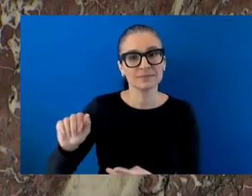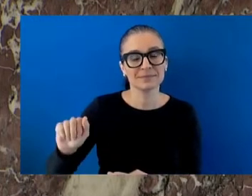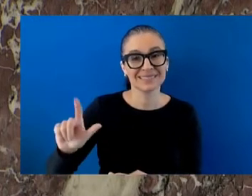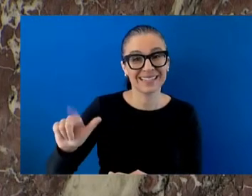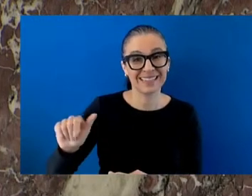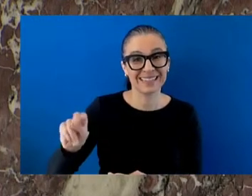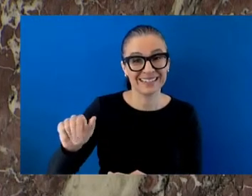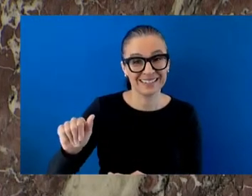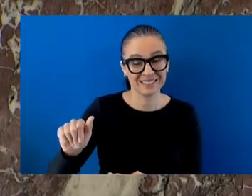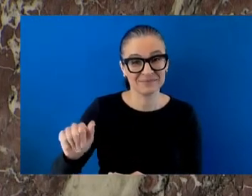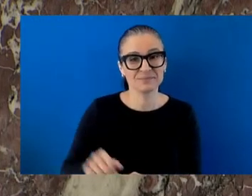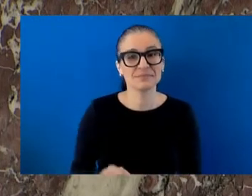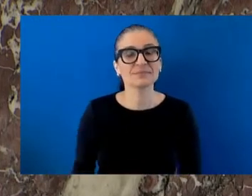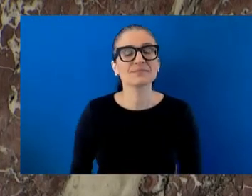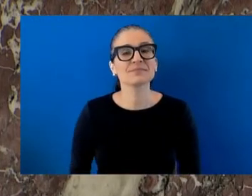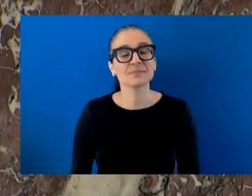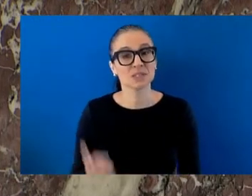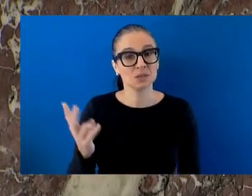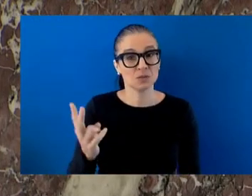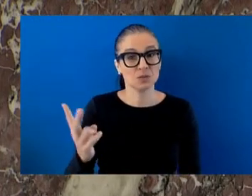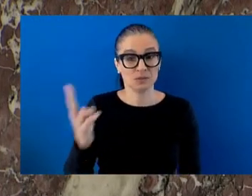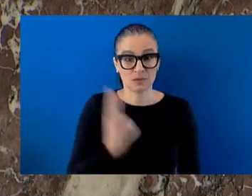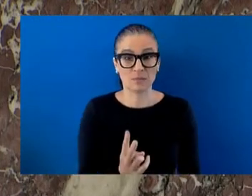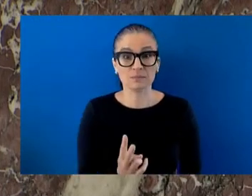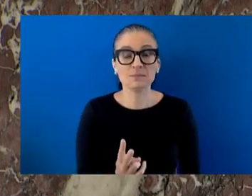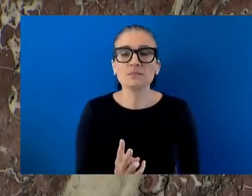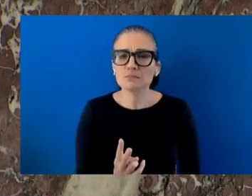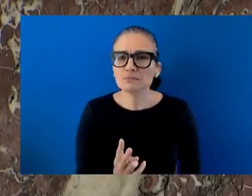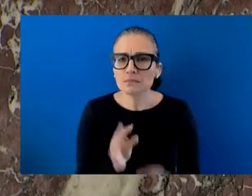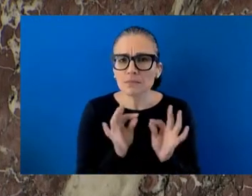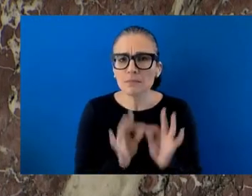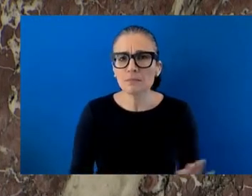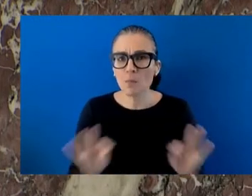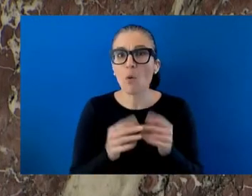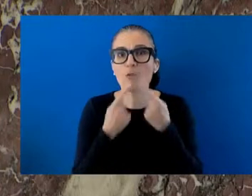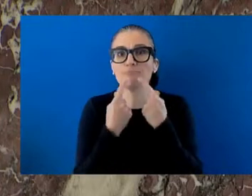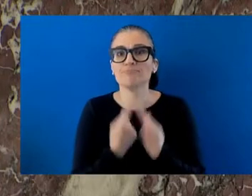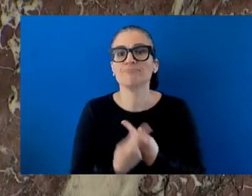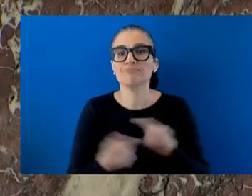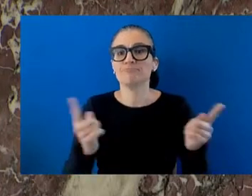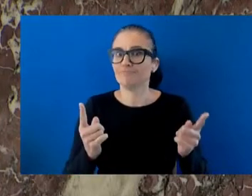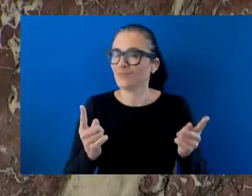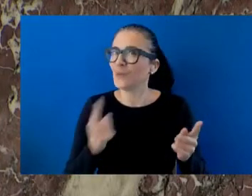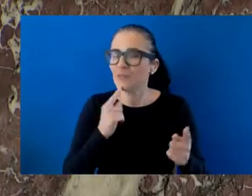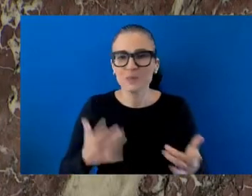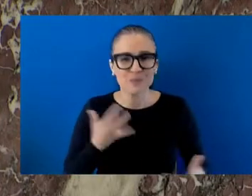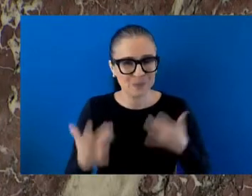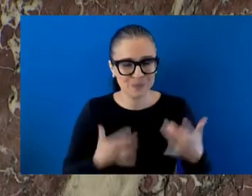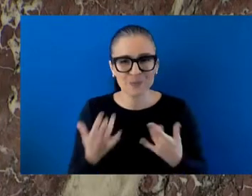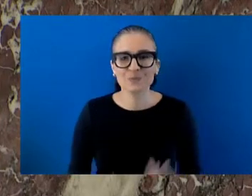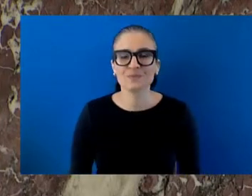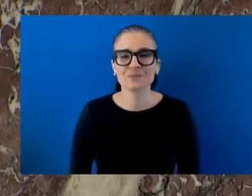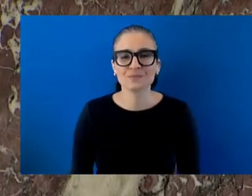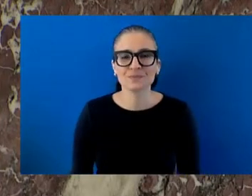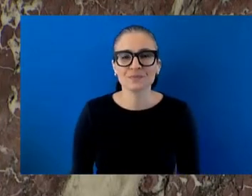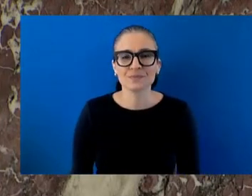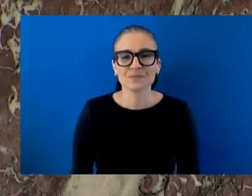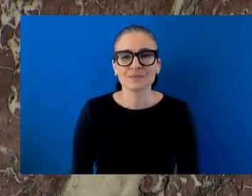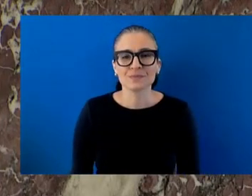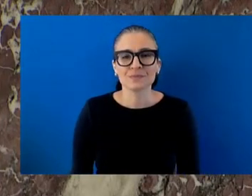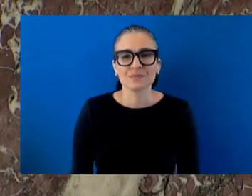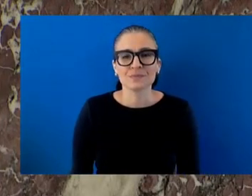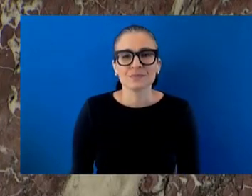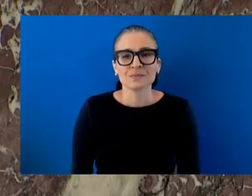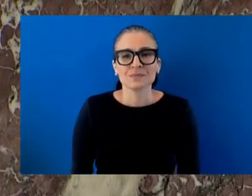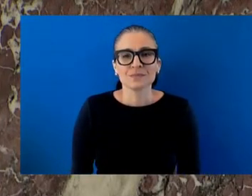here for an important and exciting announcement that we have later today. Katisha Paul is the elected UBCIC